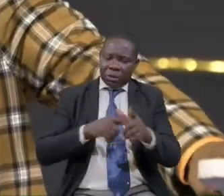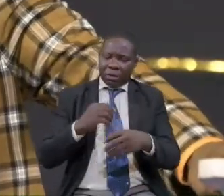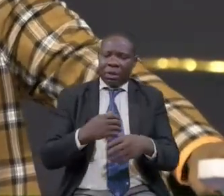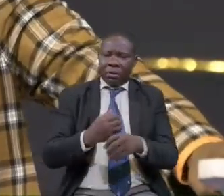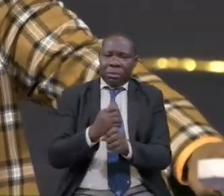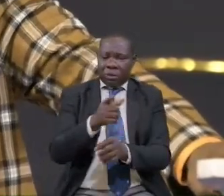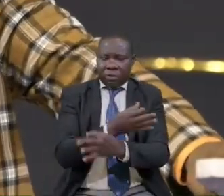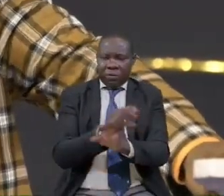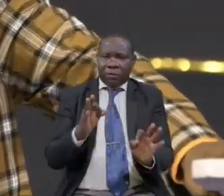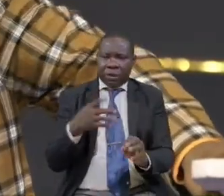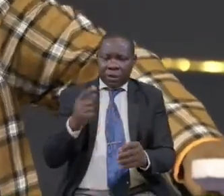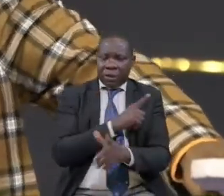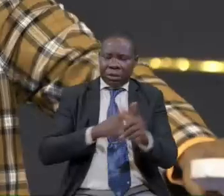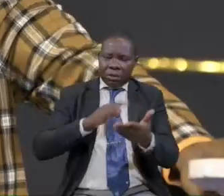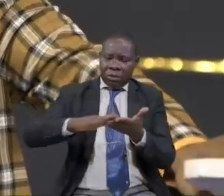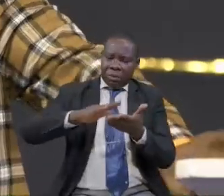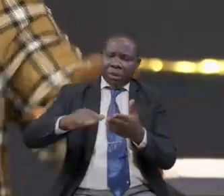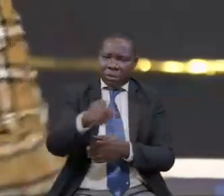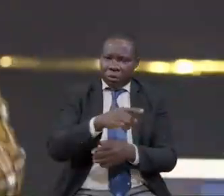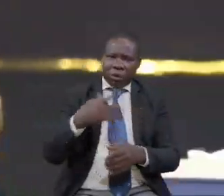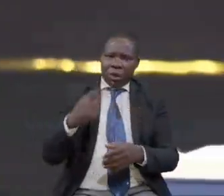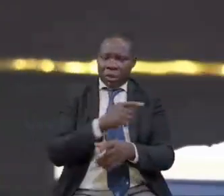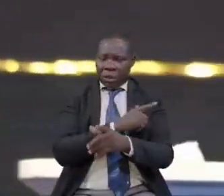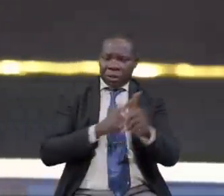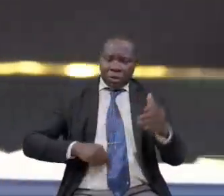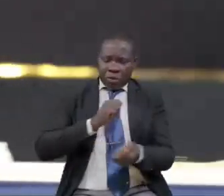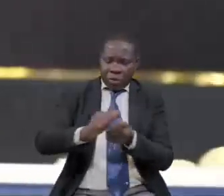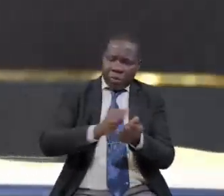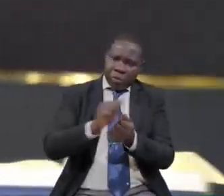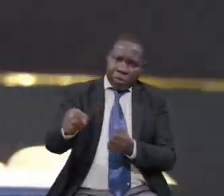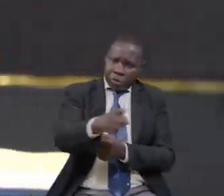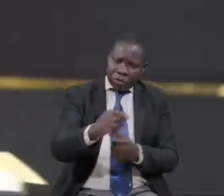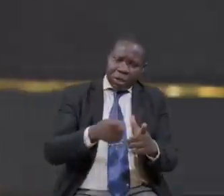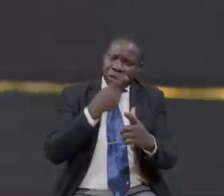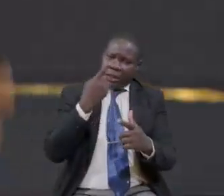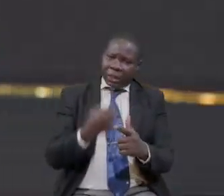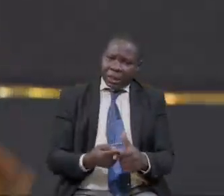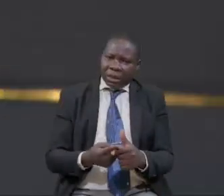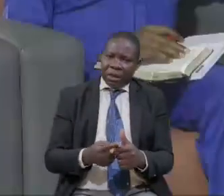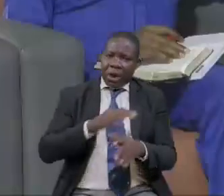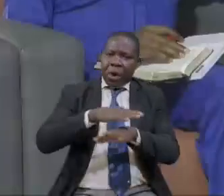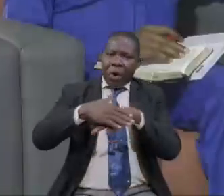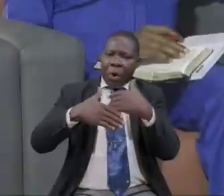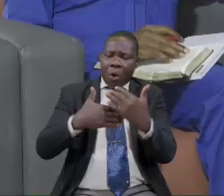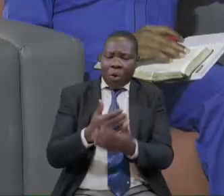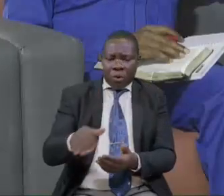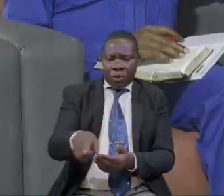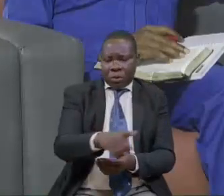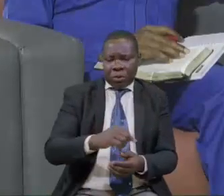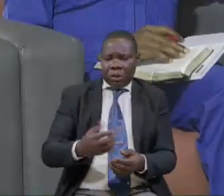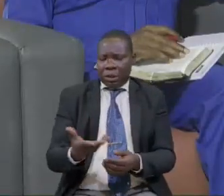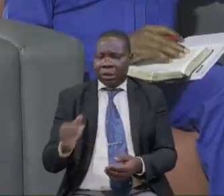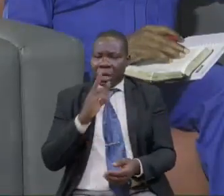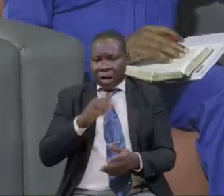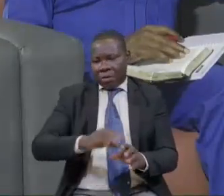pardons you, and the Lord purges you, then all those things are put away. I